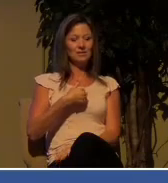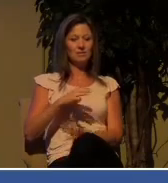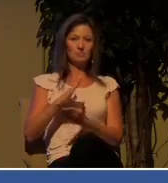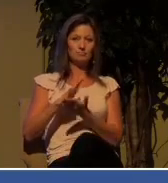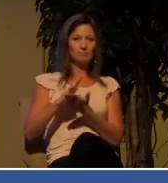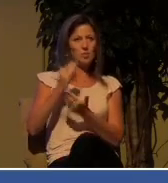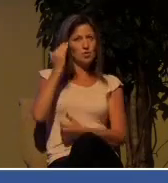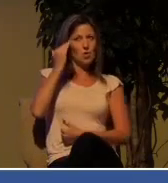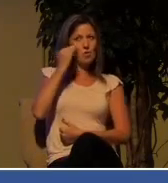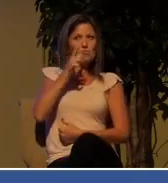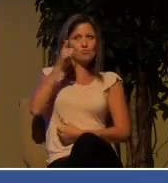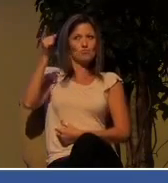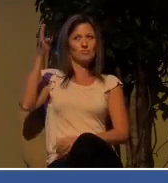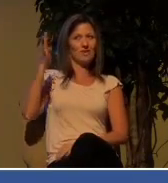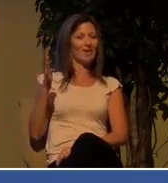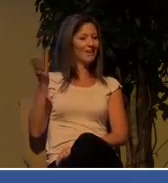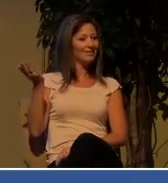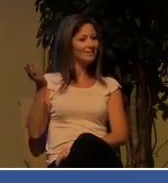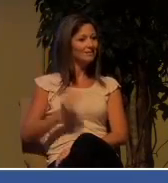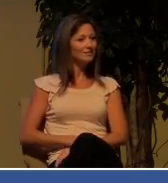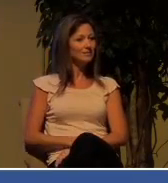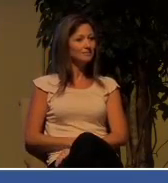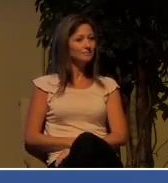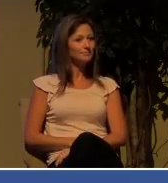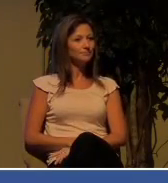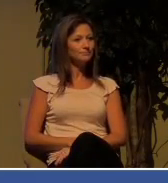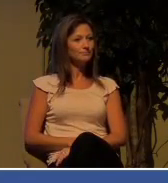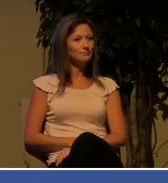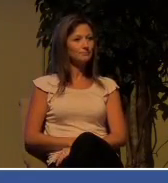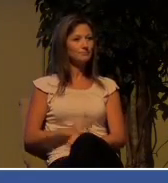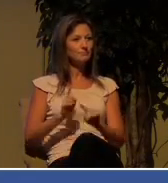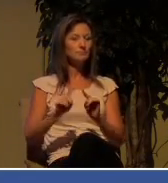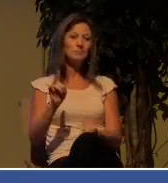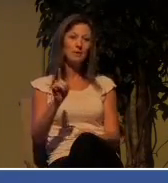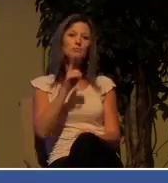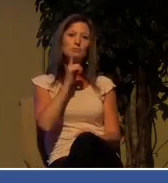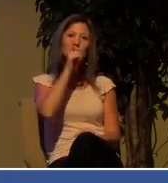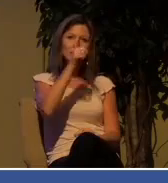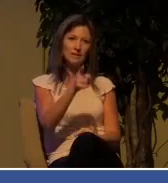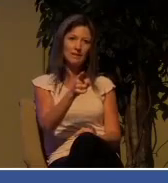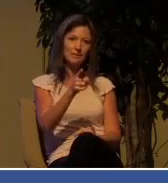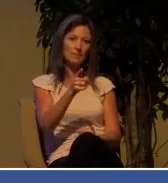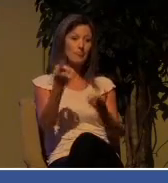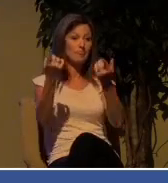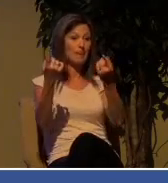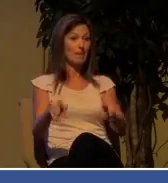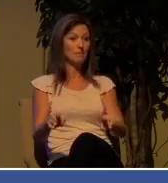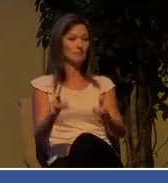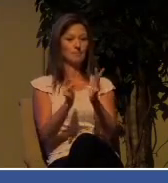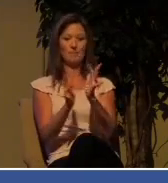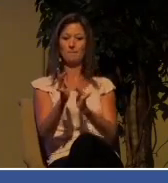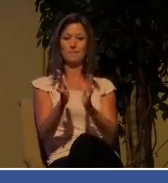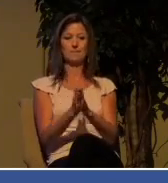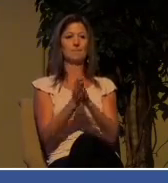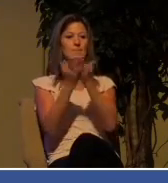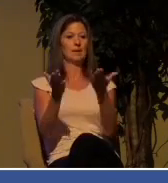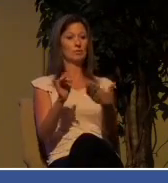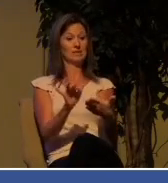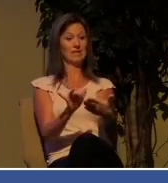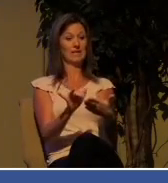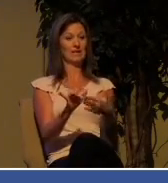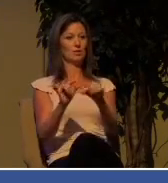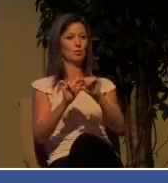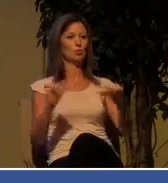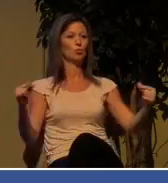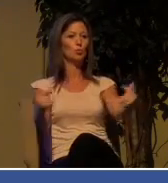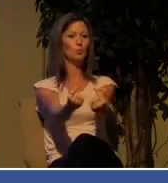But ultimately, it was those in a Bible study that showed me the love of the Lord Jesus